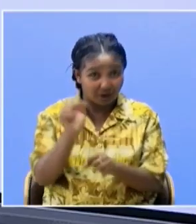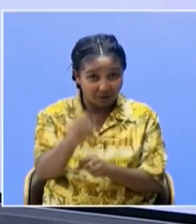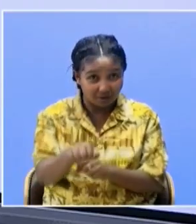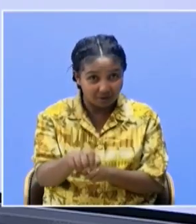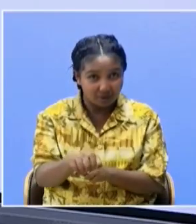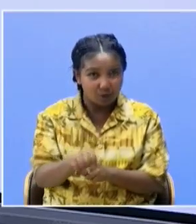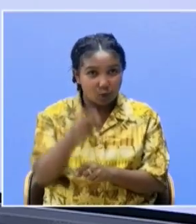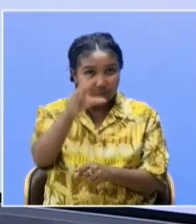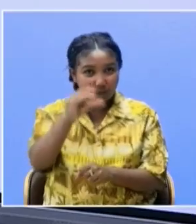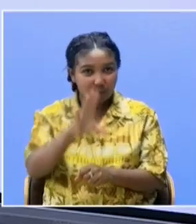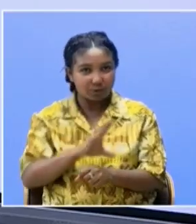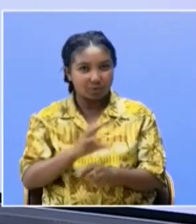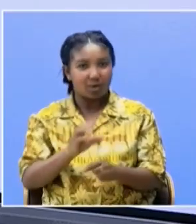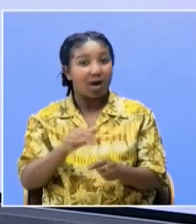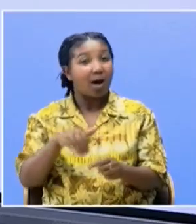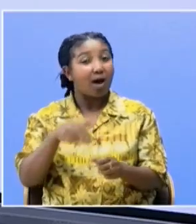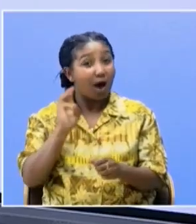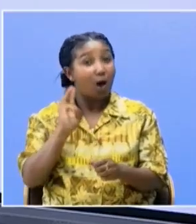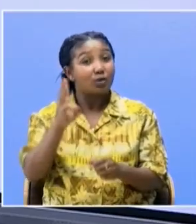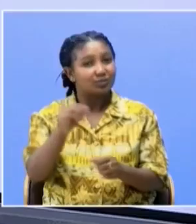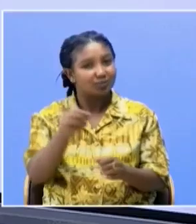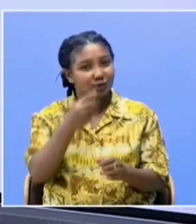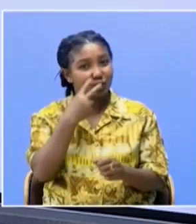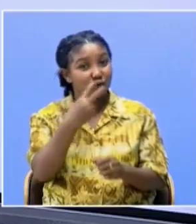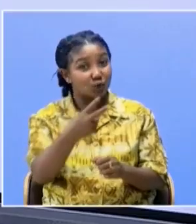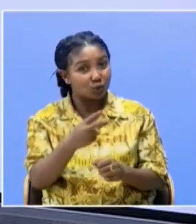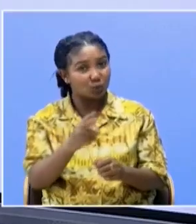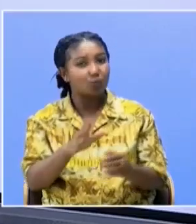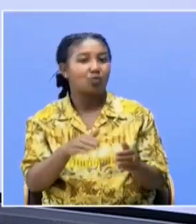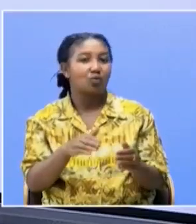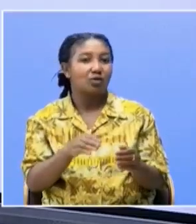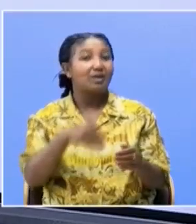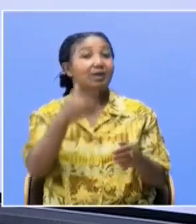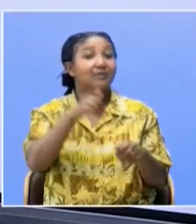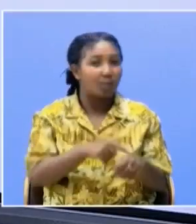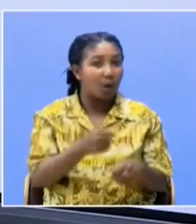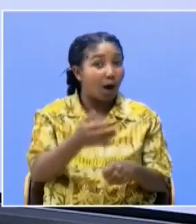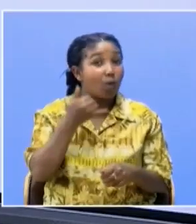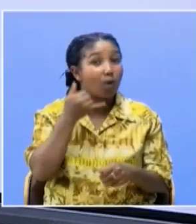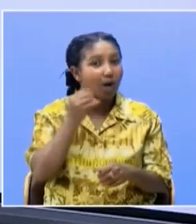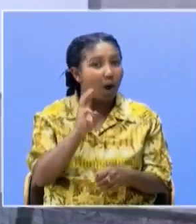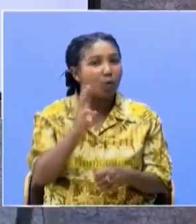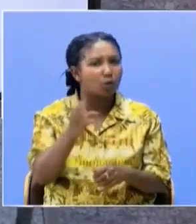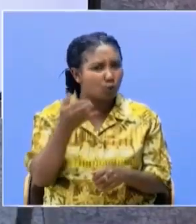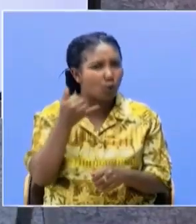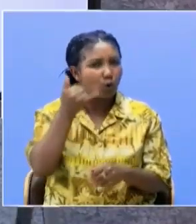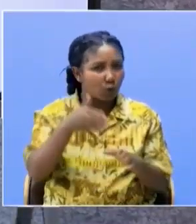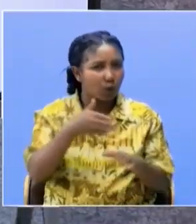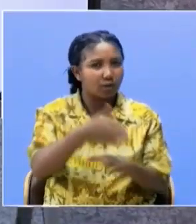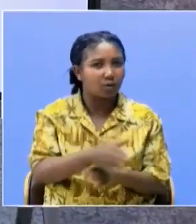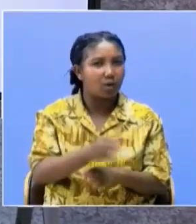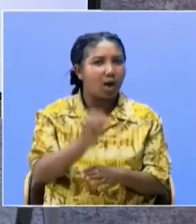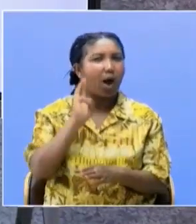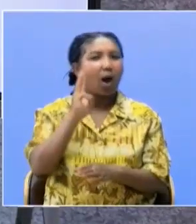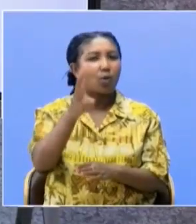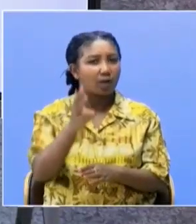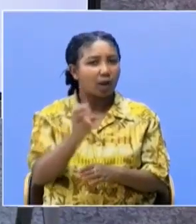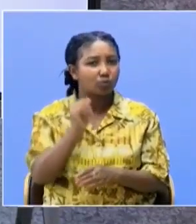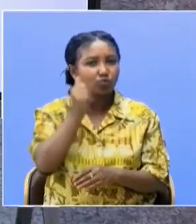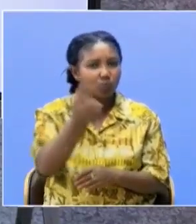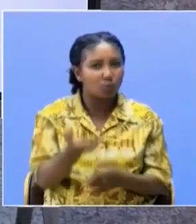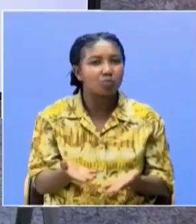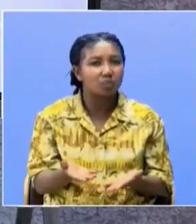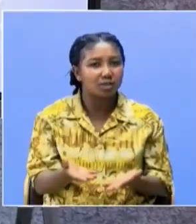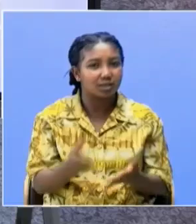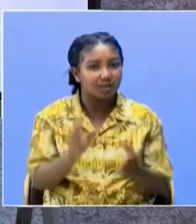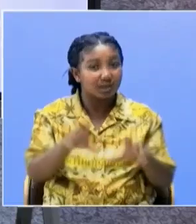When somebody says, I will see you next time, or I will call you later, or I will come home tomorrow. What is he doing? He